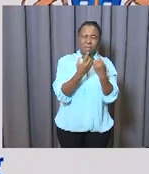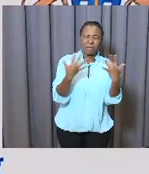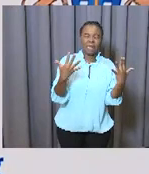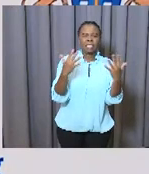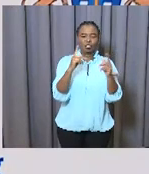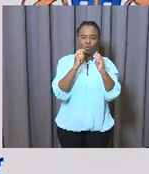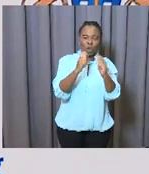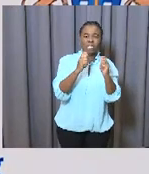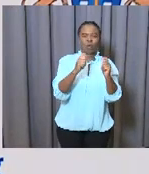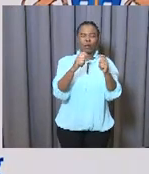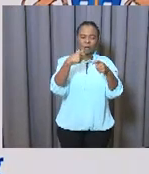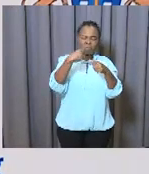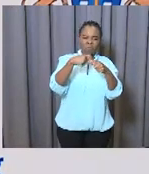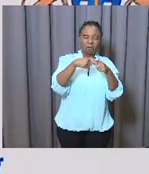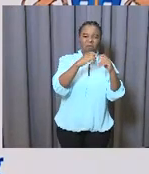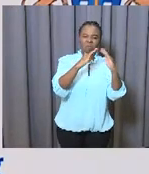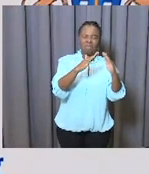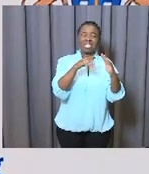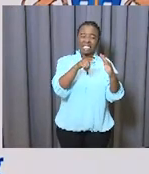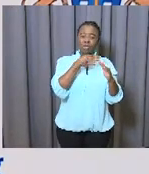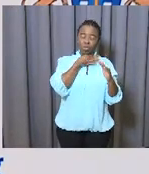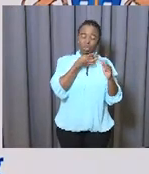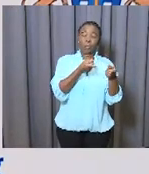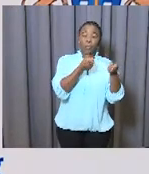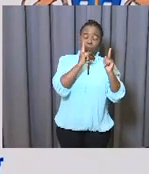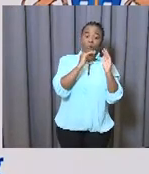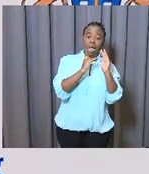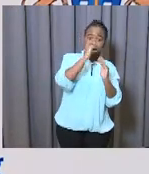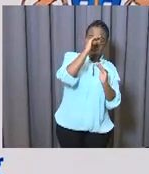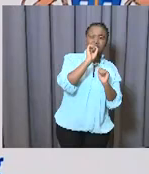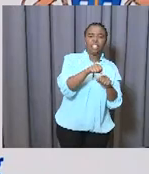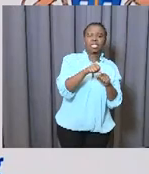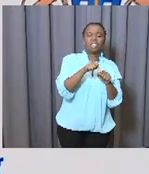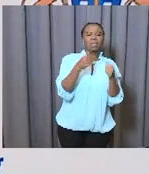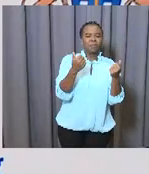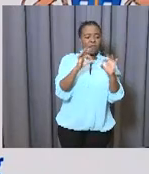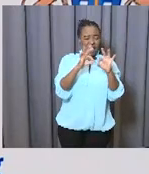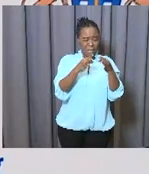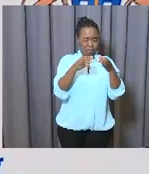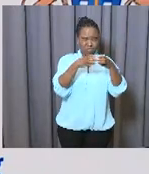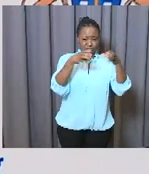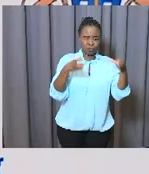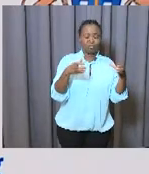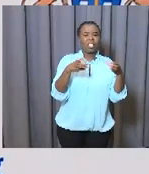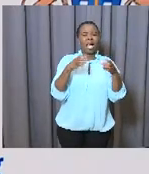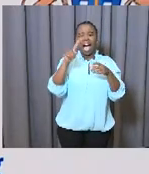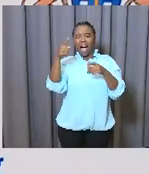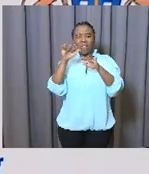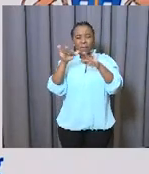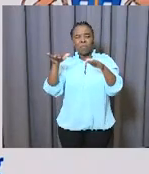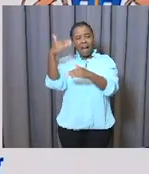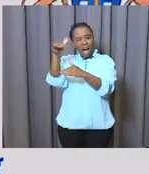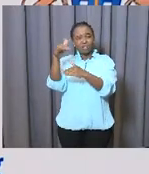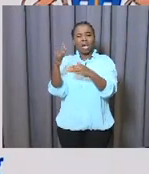high density human settlements, the risk is higher. Where you have larger families, intergenerational families, there are more